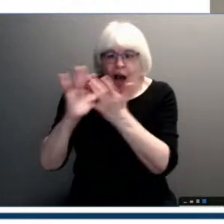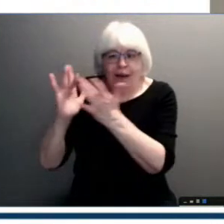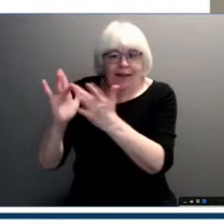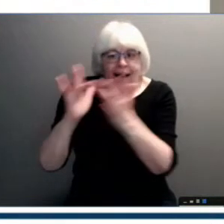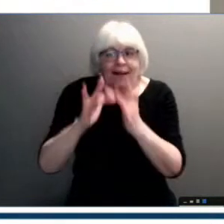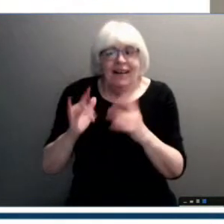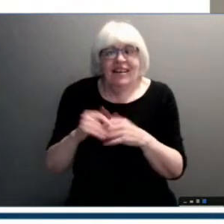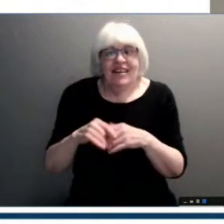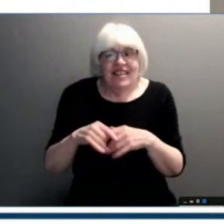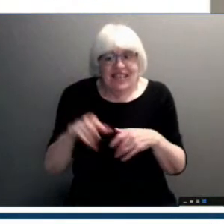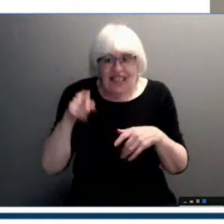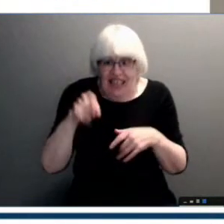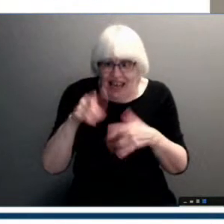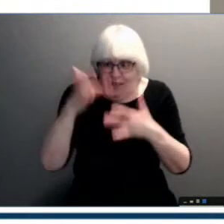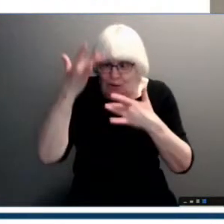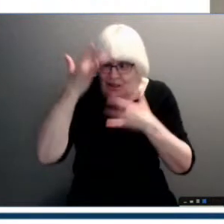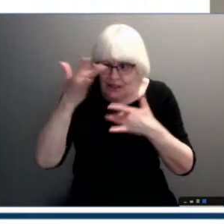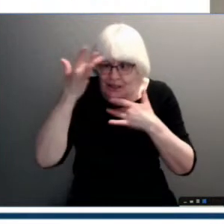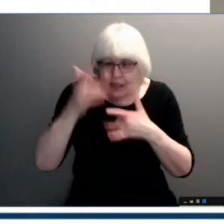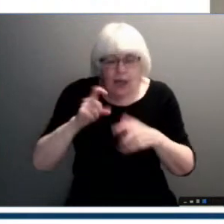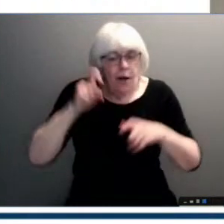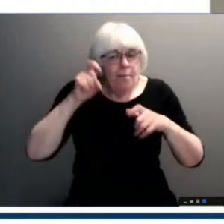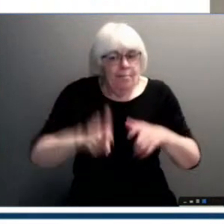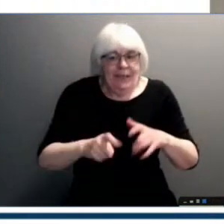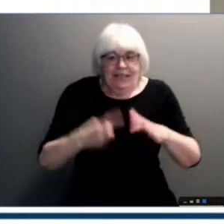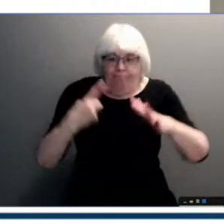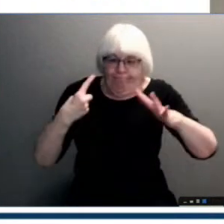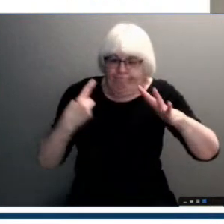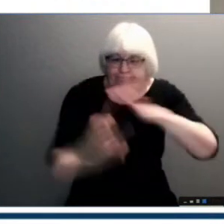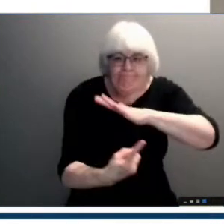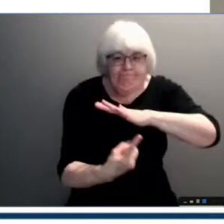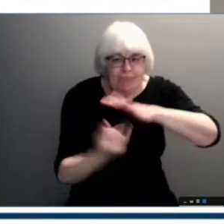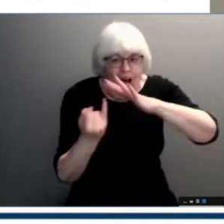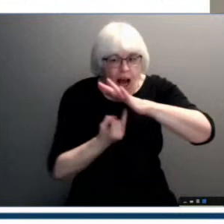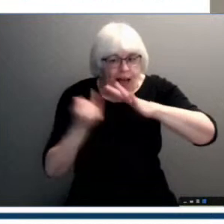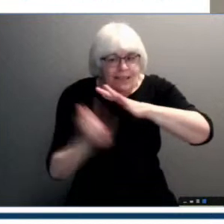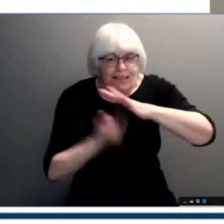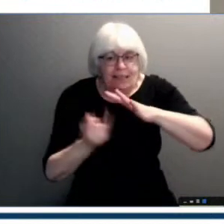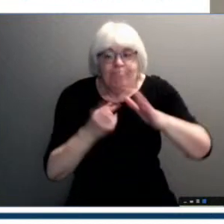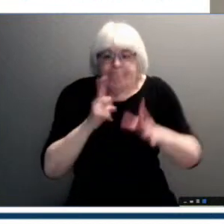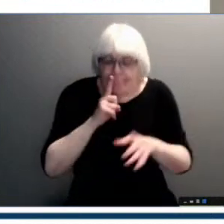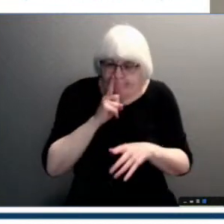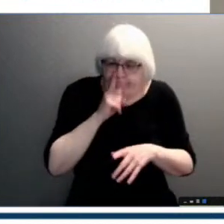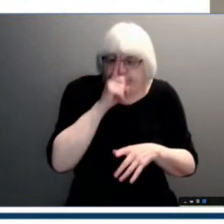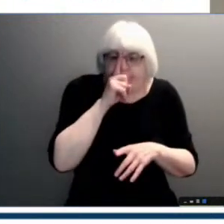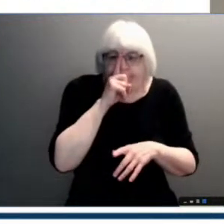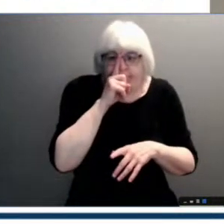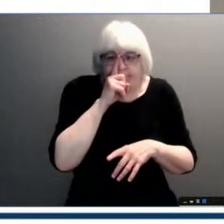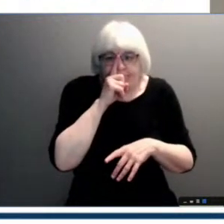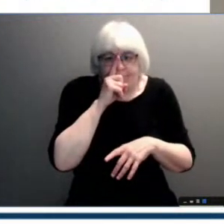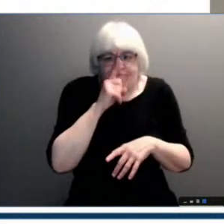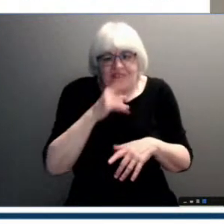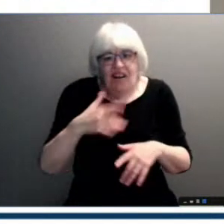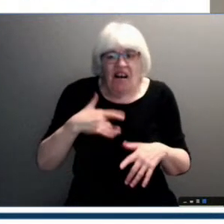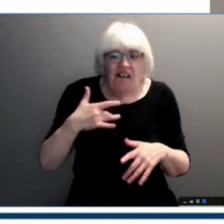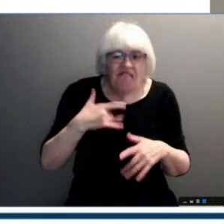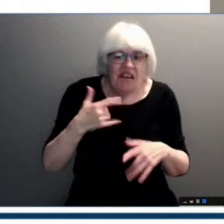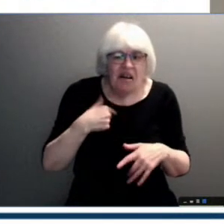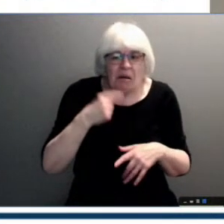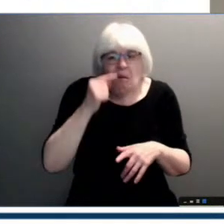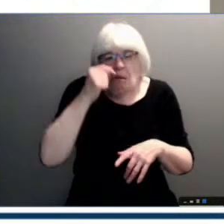test. Do not contribute to the spread by thinking you may just have the sniffles or a cold. Right now, if